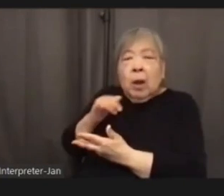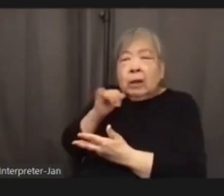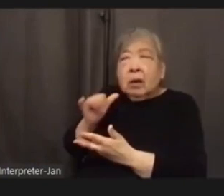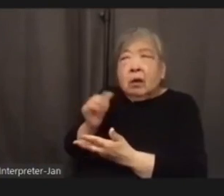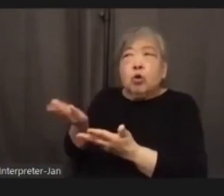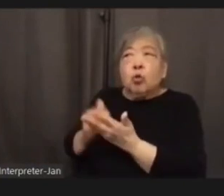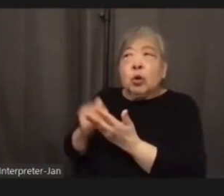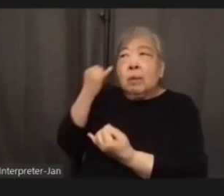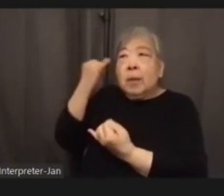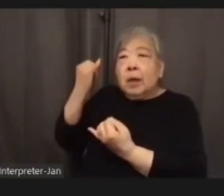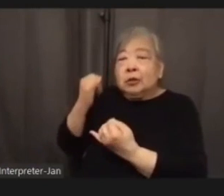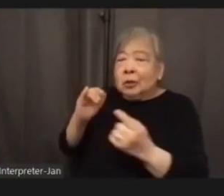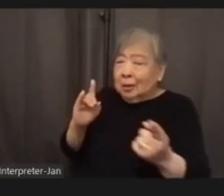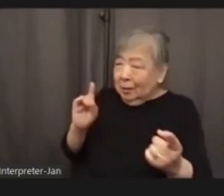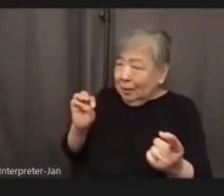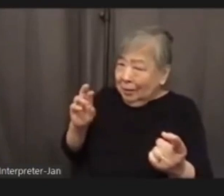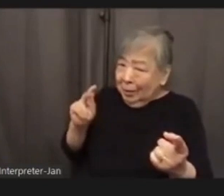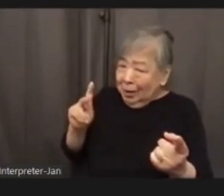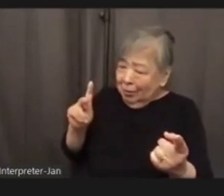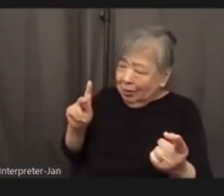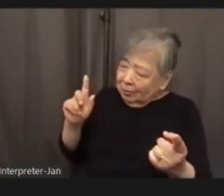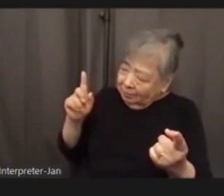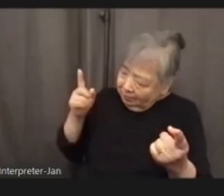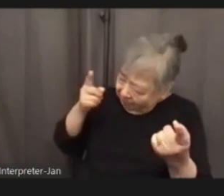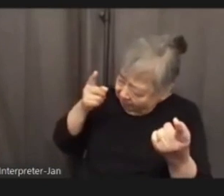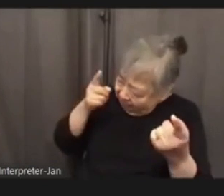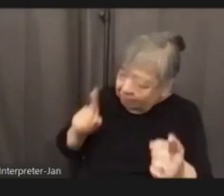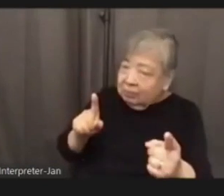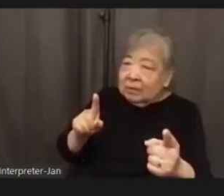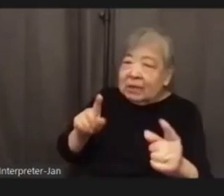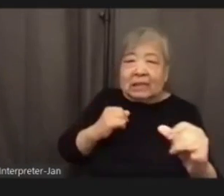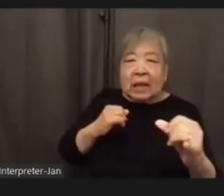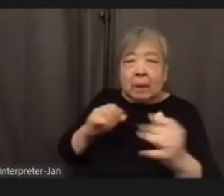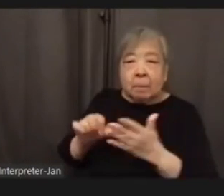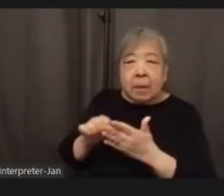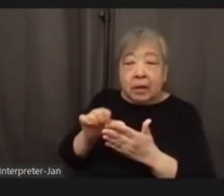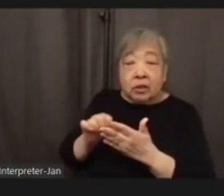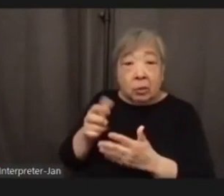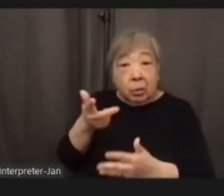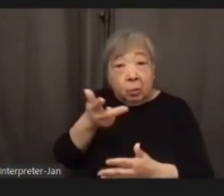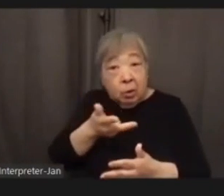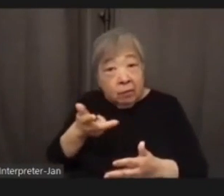was on the same page, and they had had a conversation. And so when we all got together, it was really easy